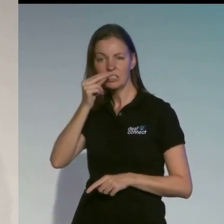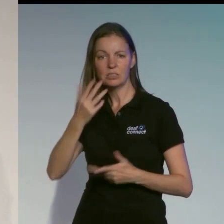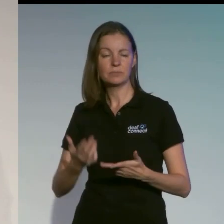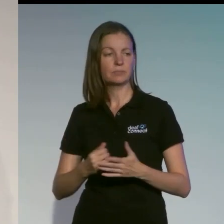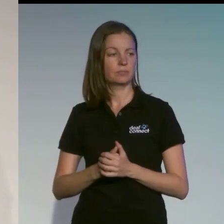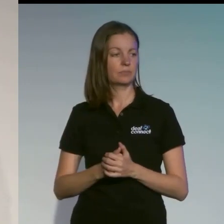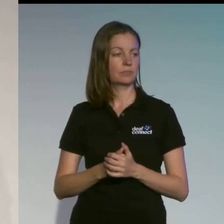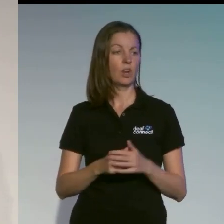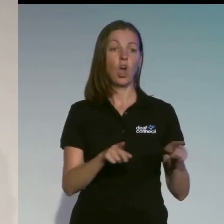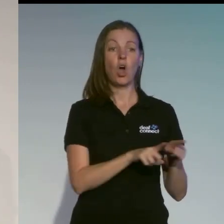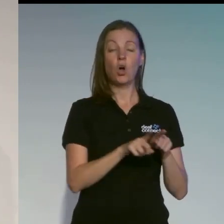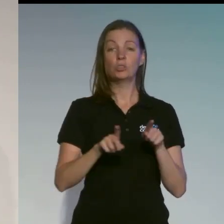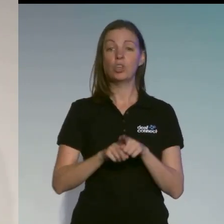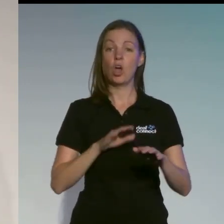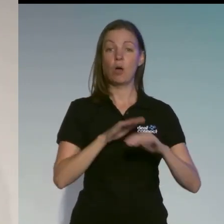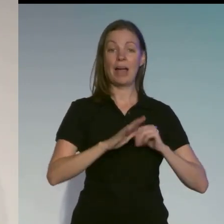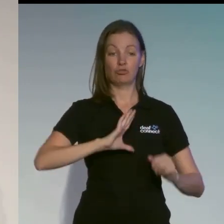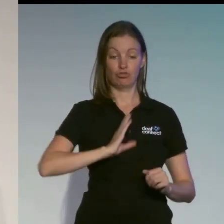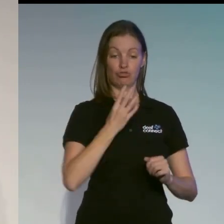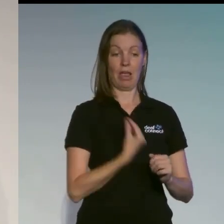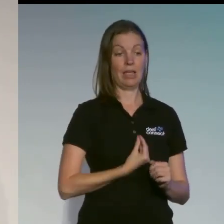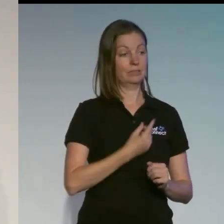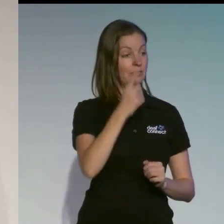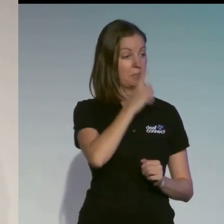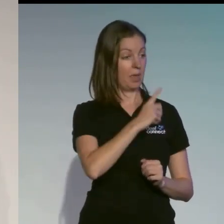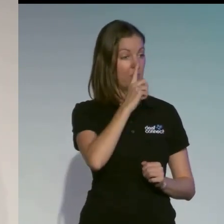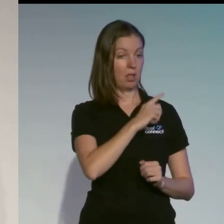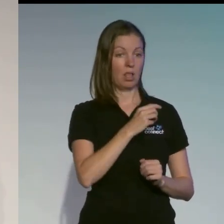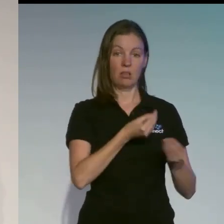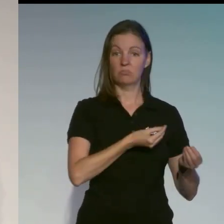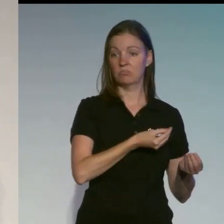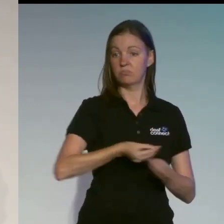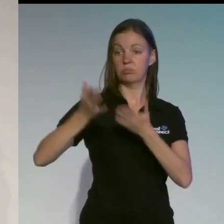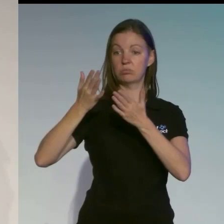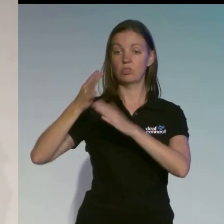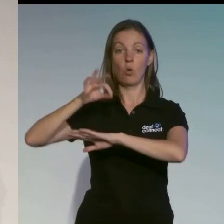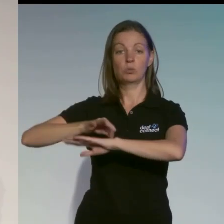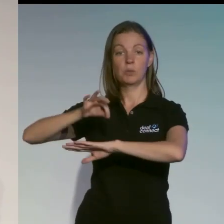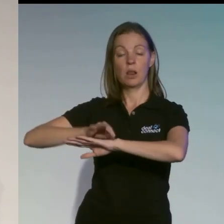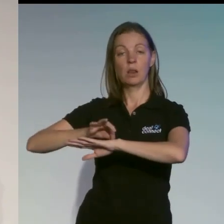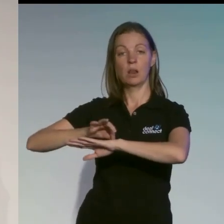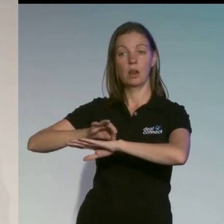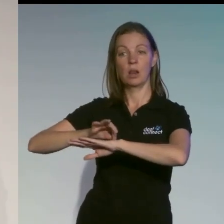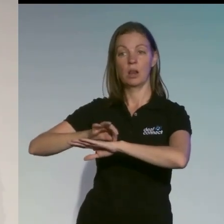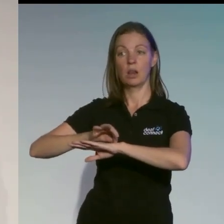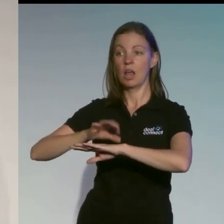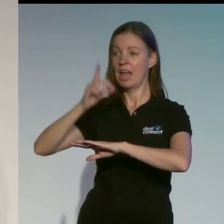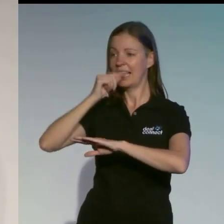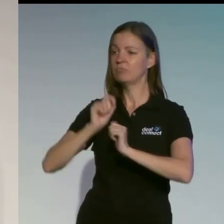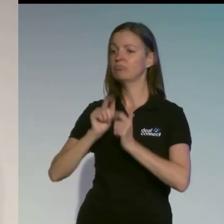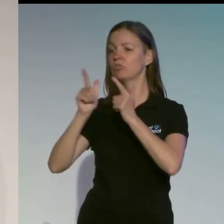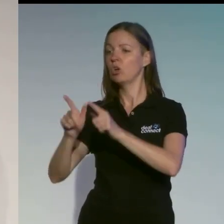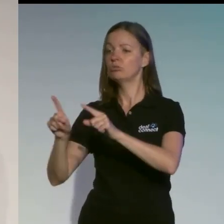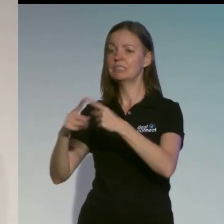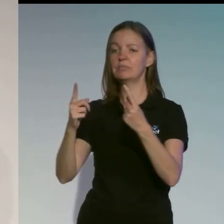girls. They were taken by their parents not only to the hospital but also to like different training